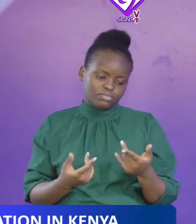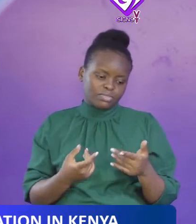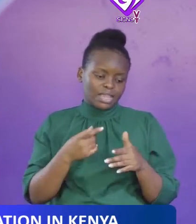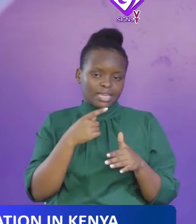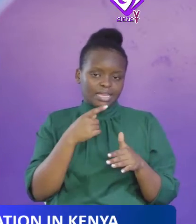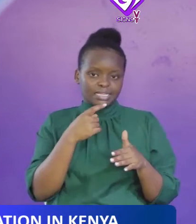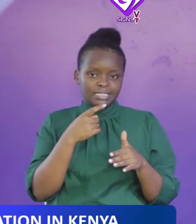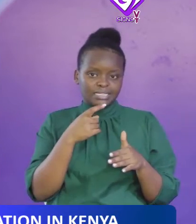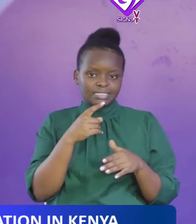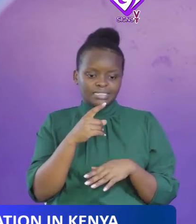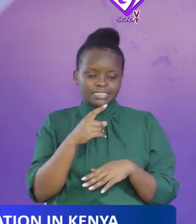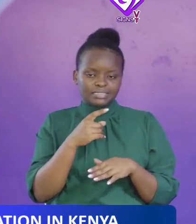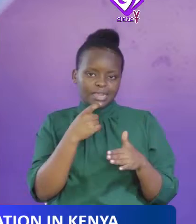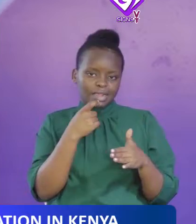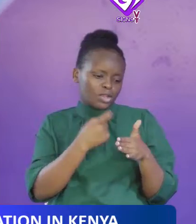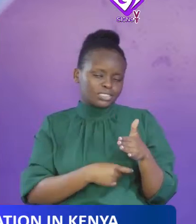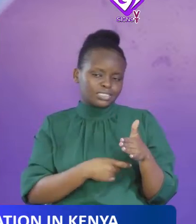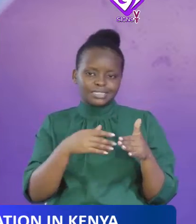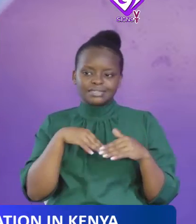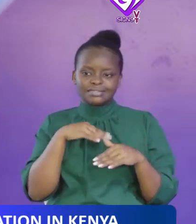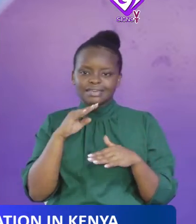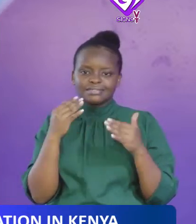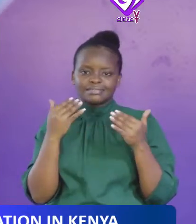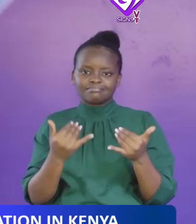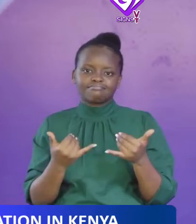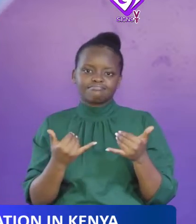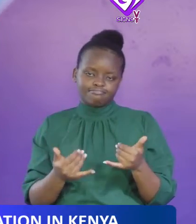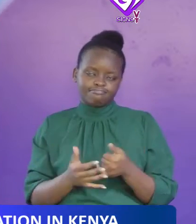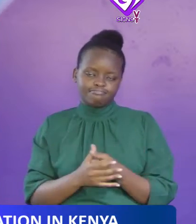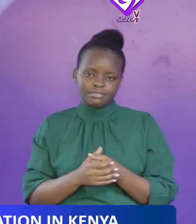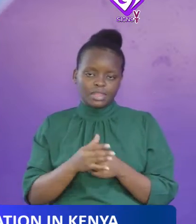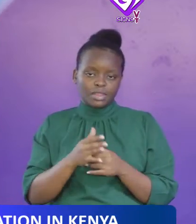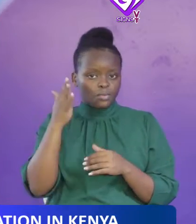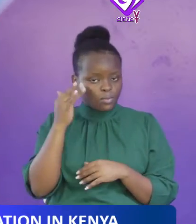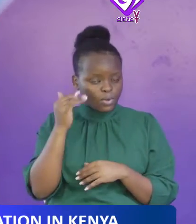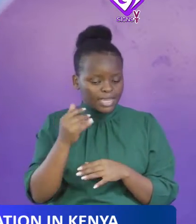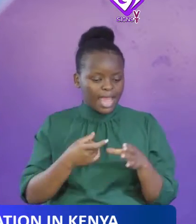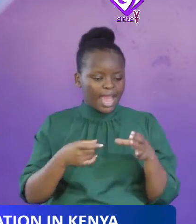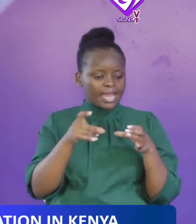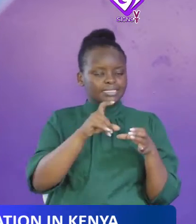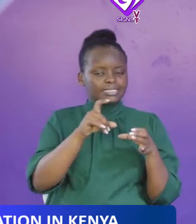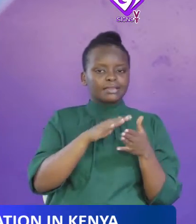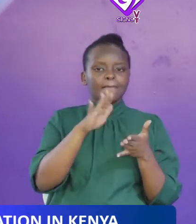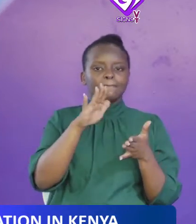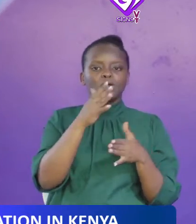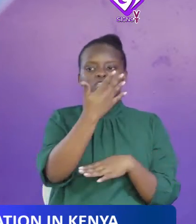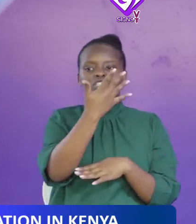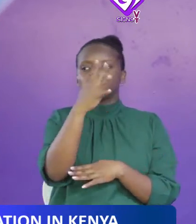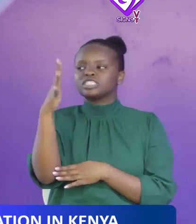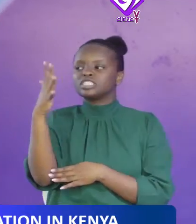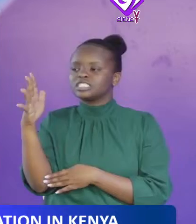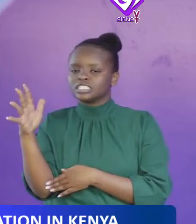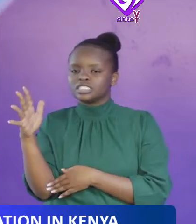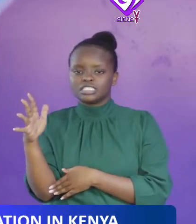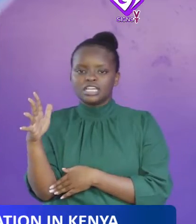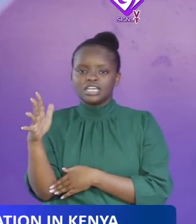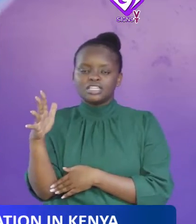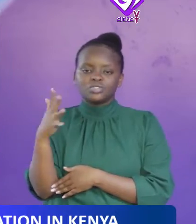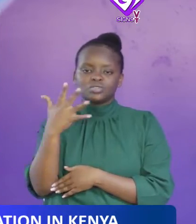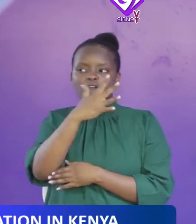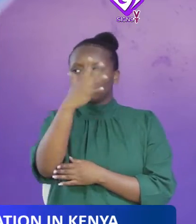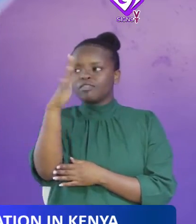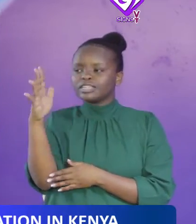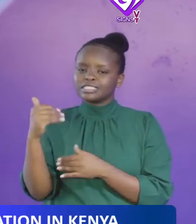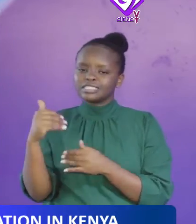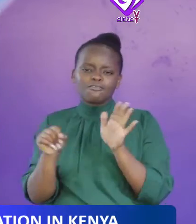Affordability dies immediately. Why? Because you're actually adding more trees to a forest that is already full. Yeah. And yet there's a place